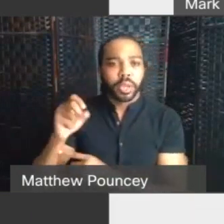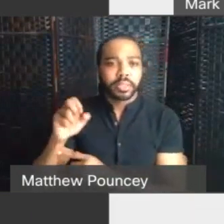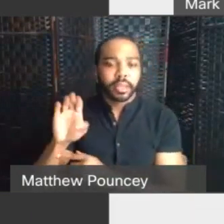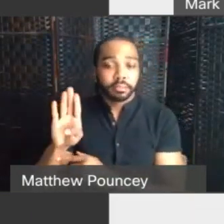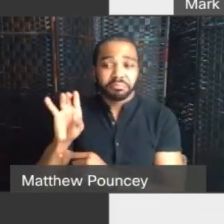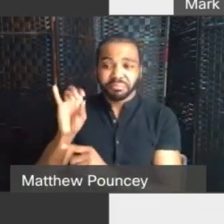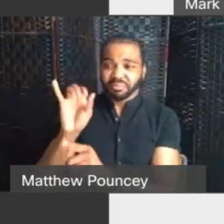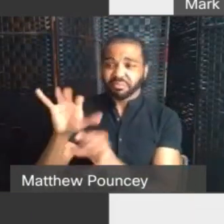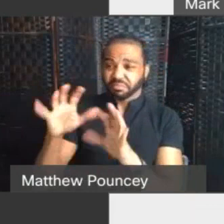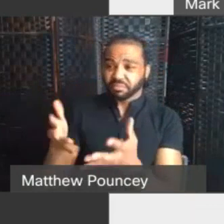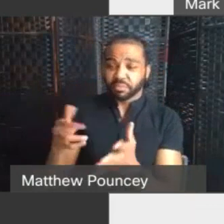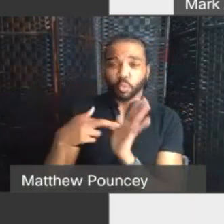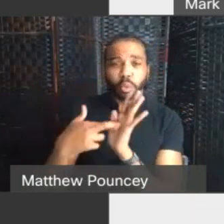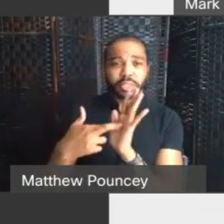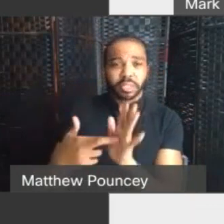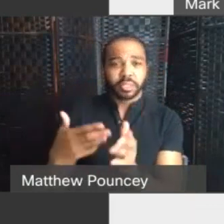know, that represents